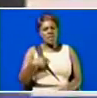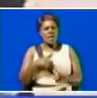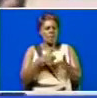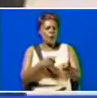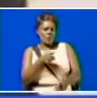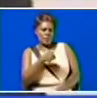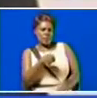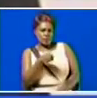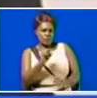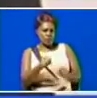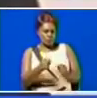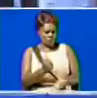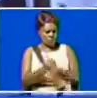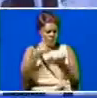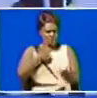friend.